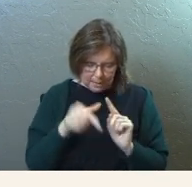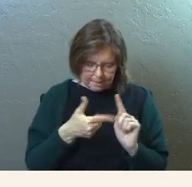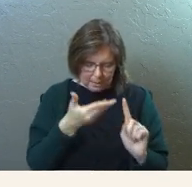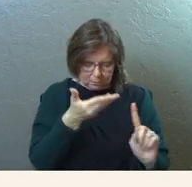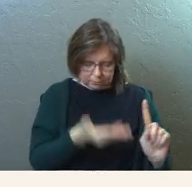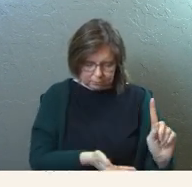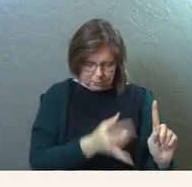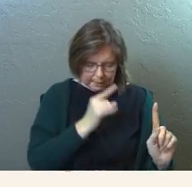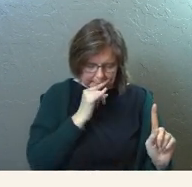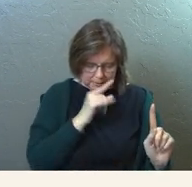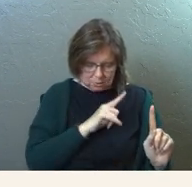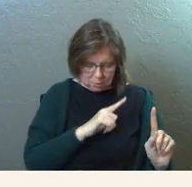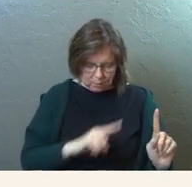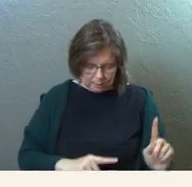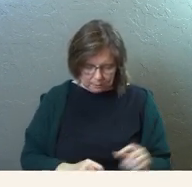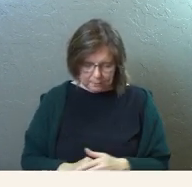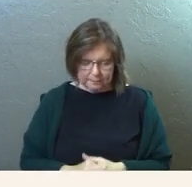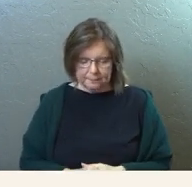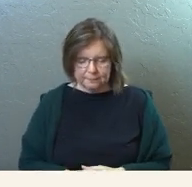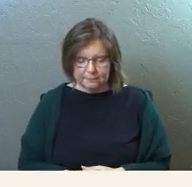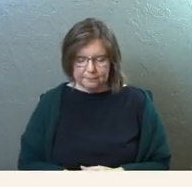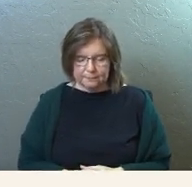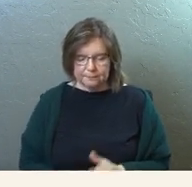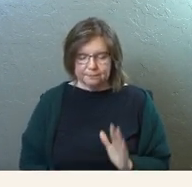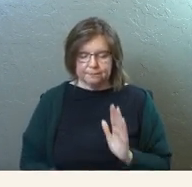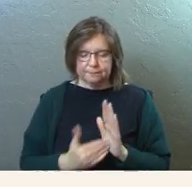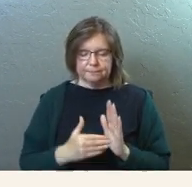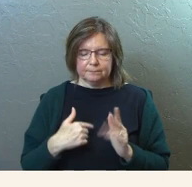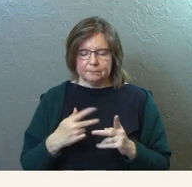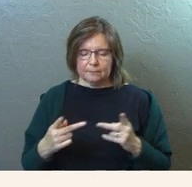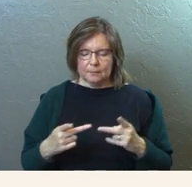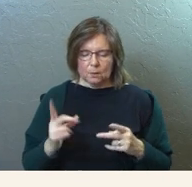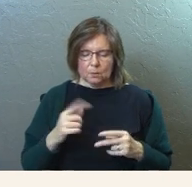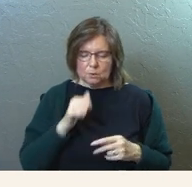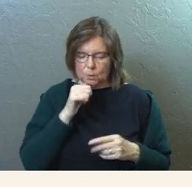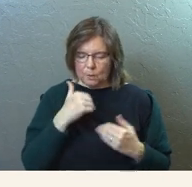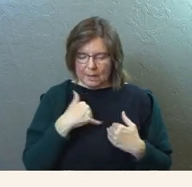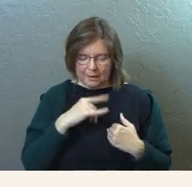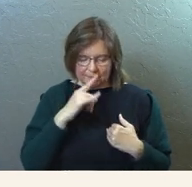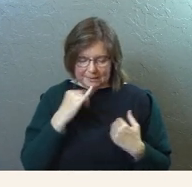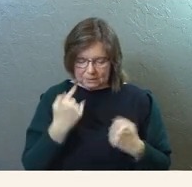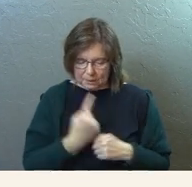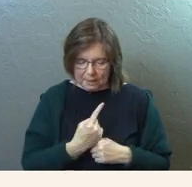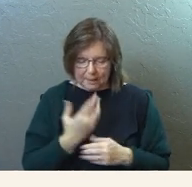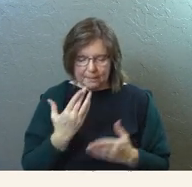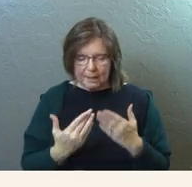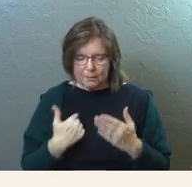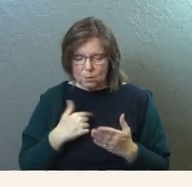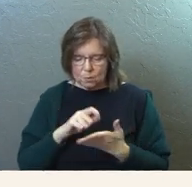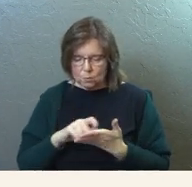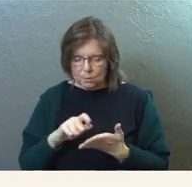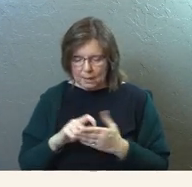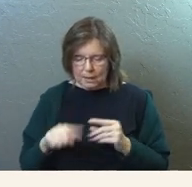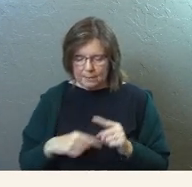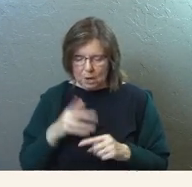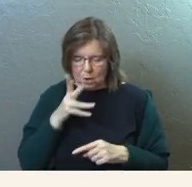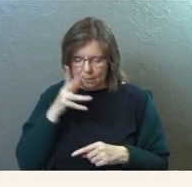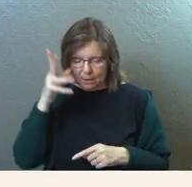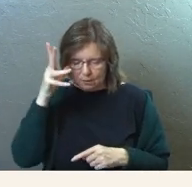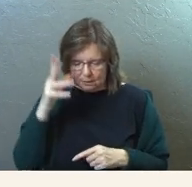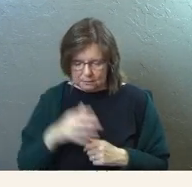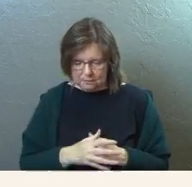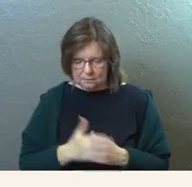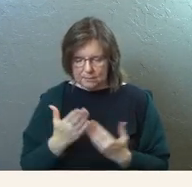about our kids, Lord. Again, if we're in this spot, Lord, where we don't have kids today, maybe we're writing about our